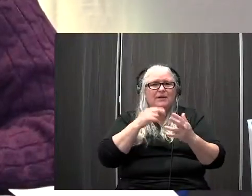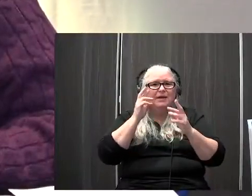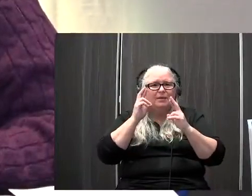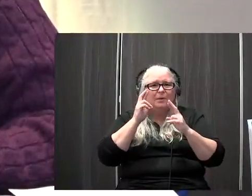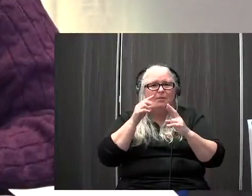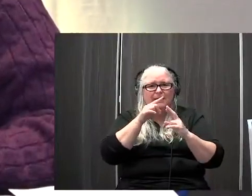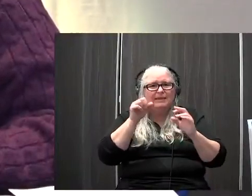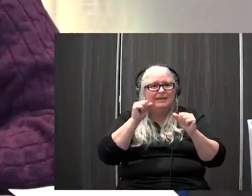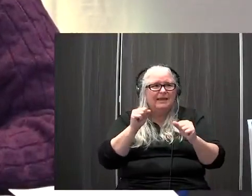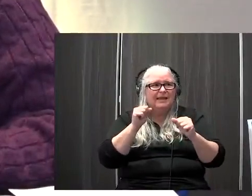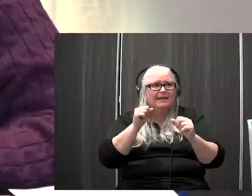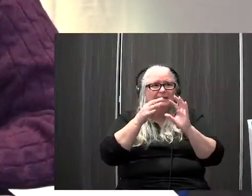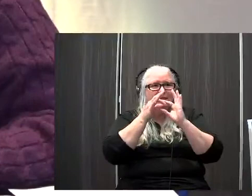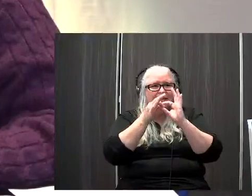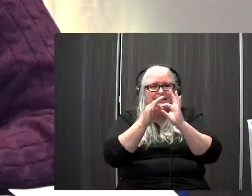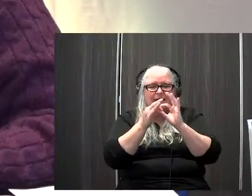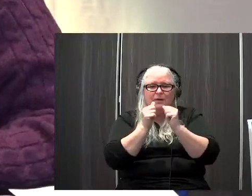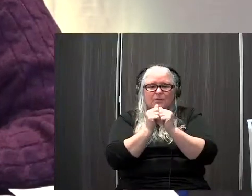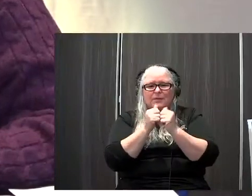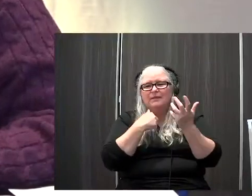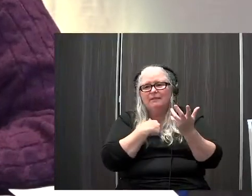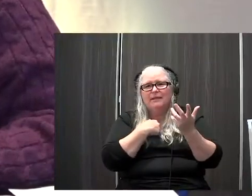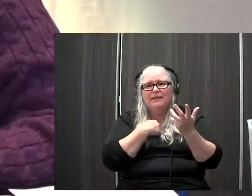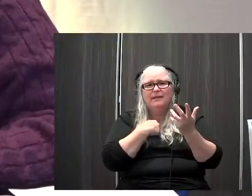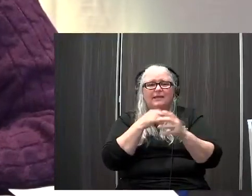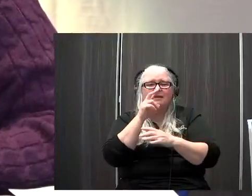very different virtual sort of way.